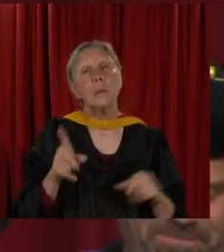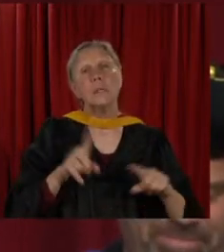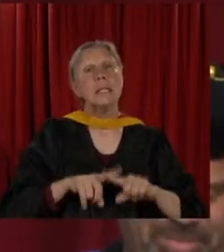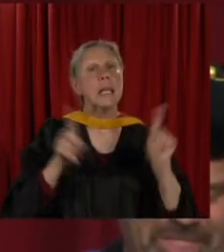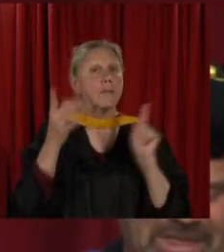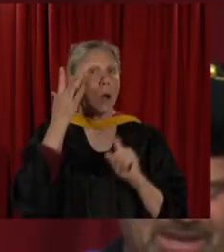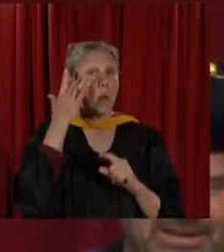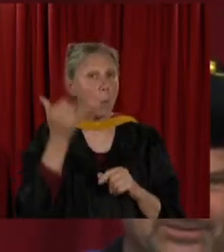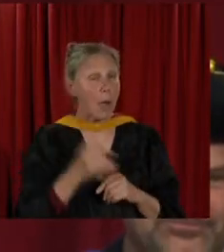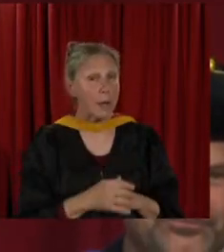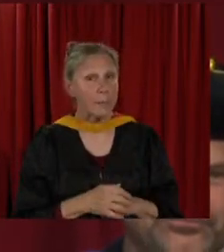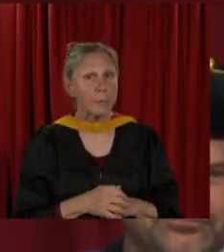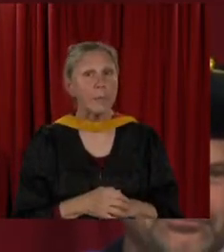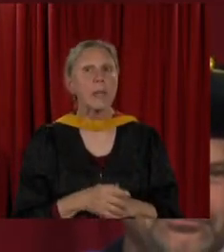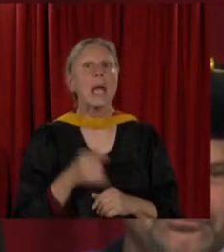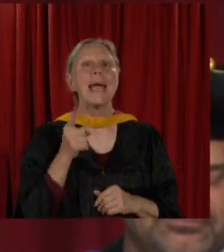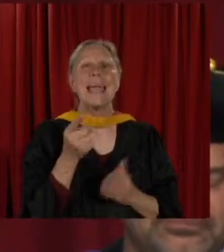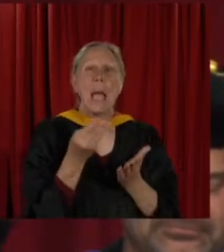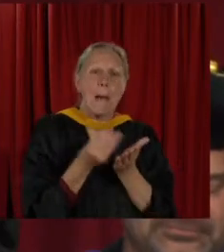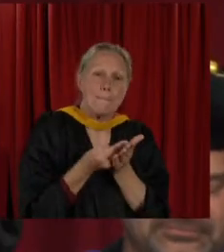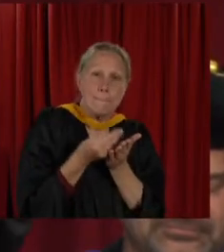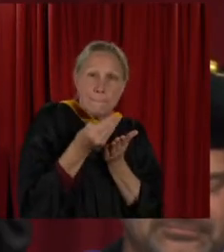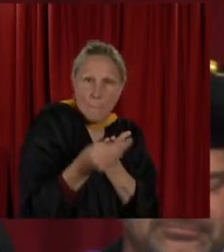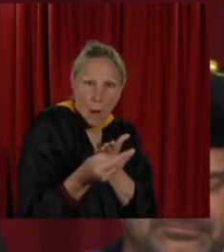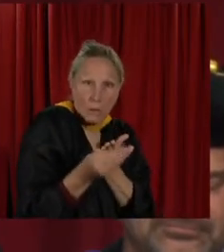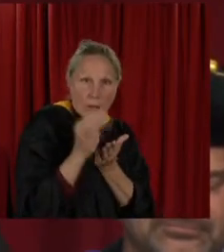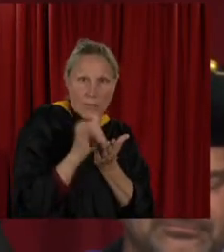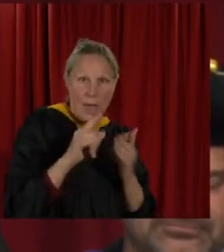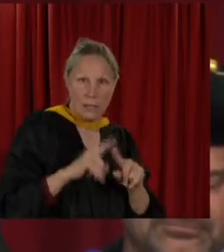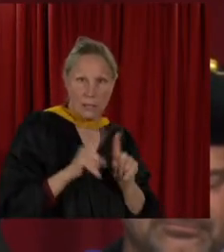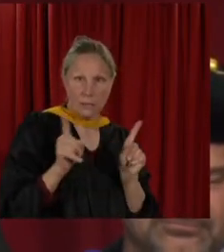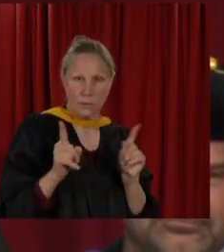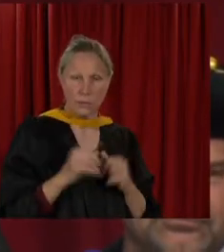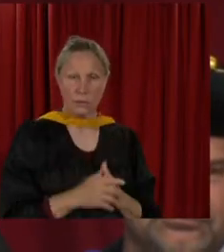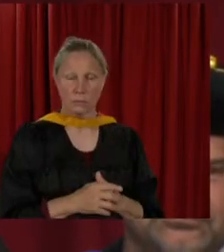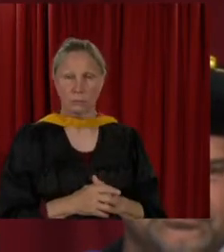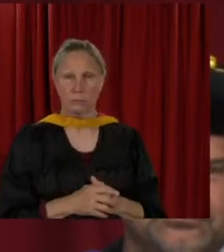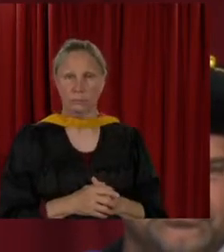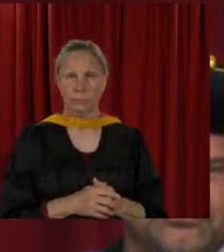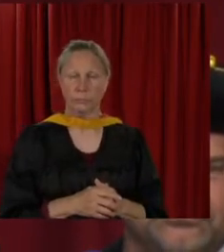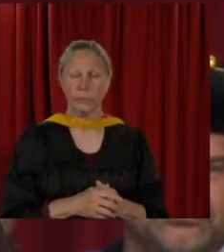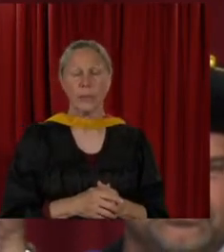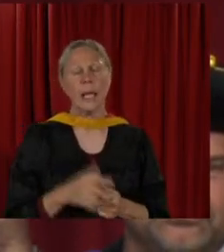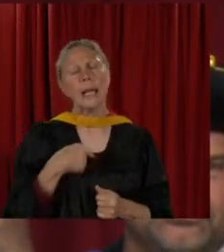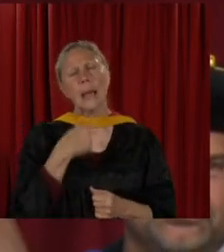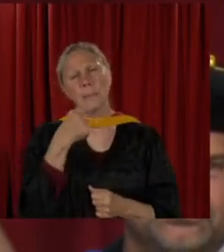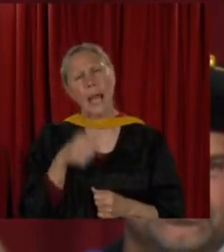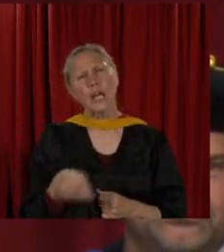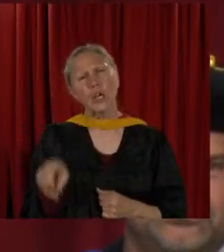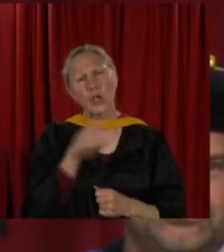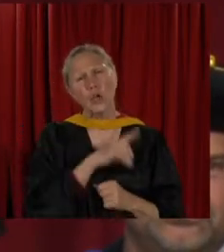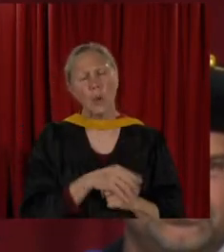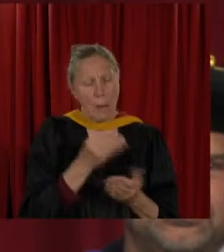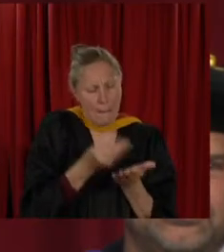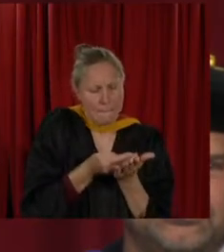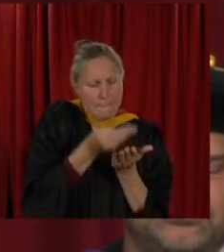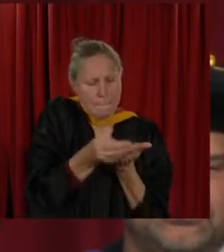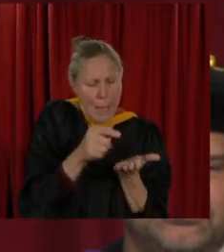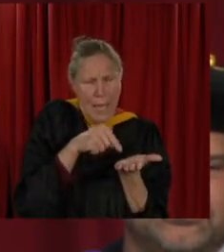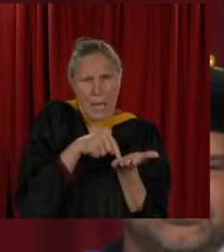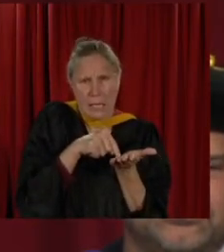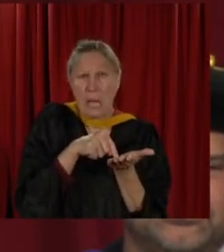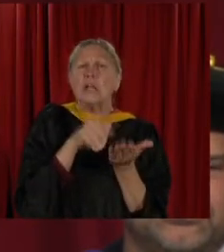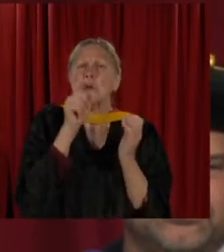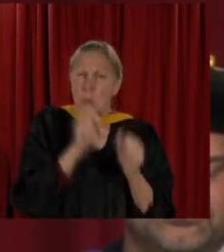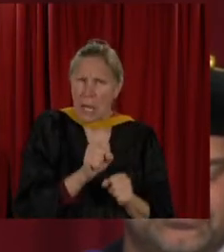different because he bought his difference. And I'm saying to you that buying difference is one way